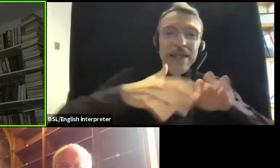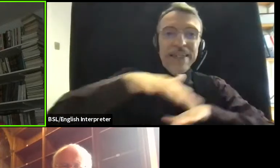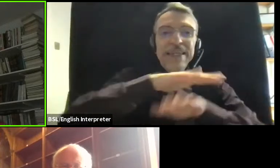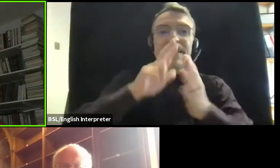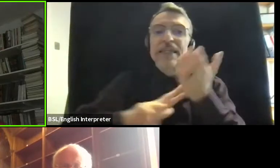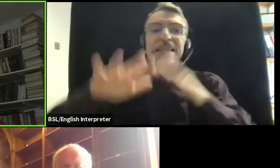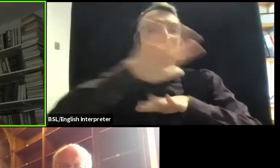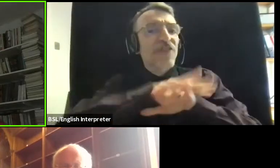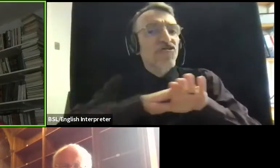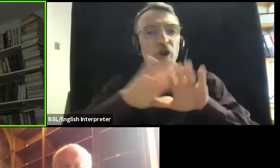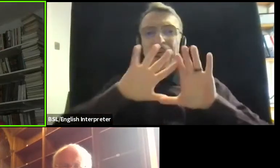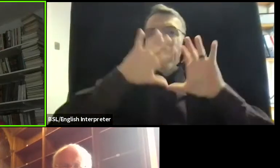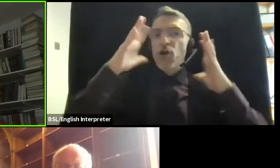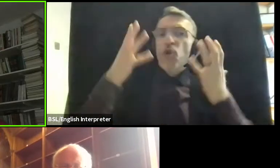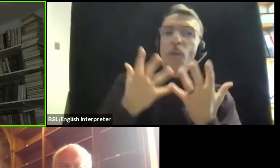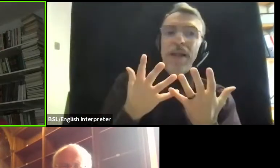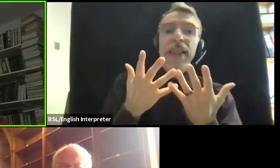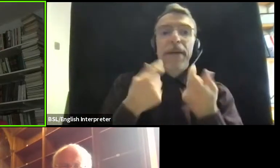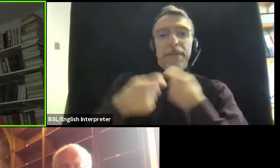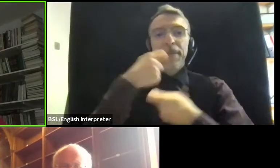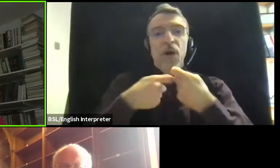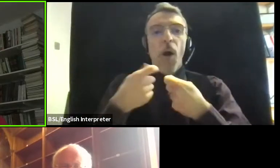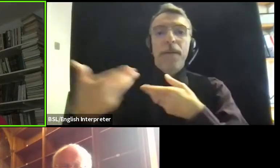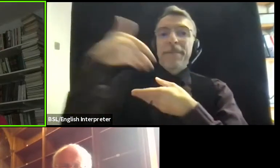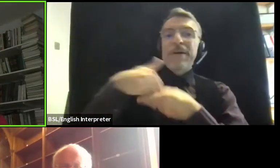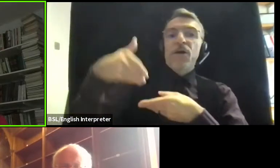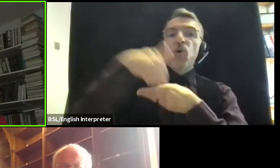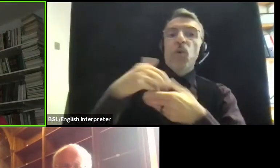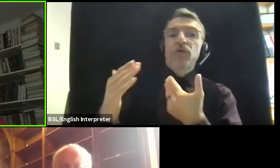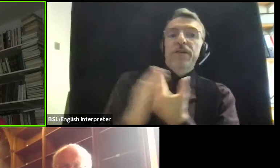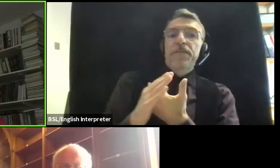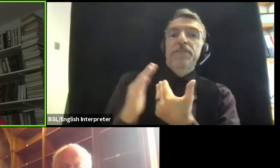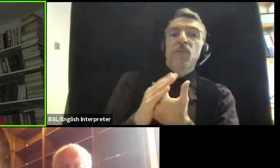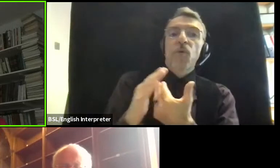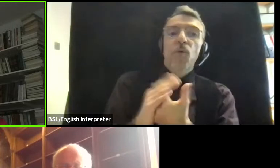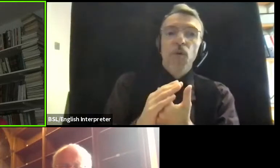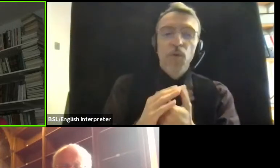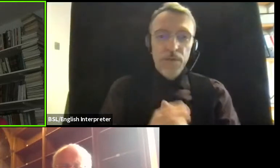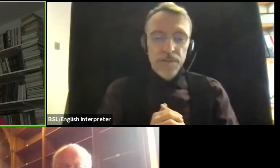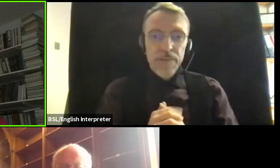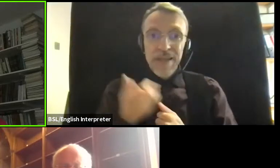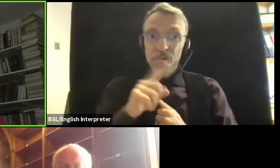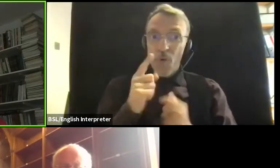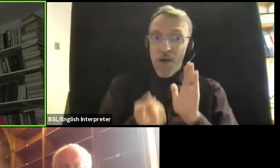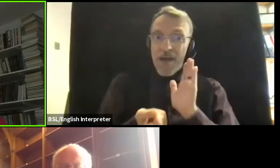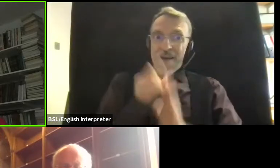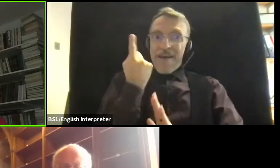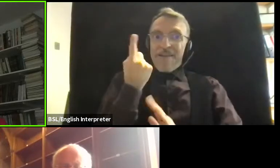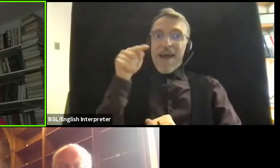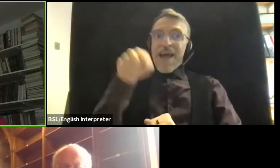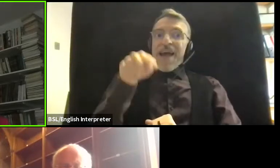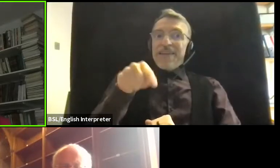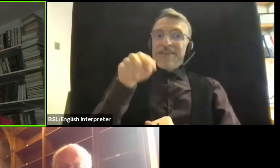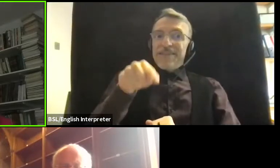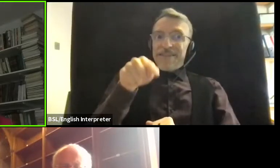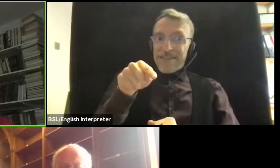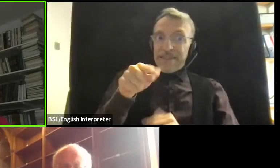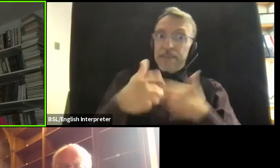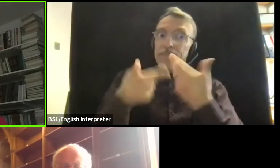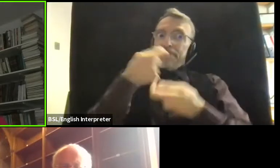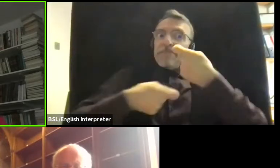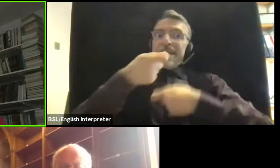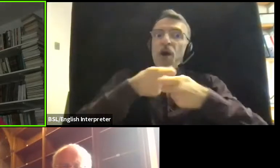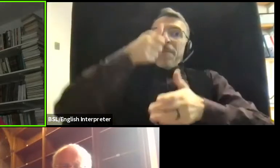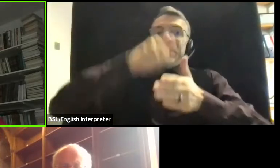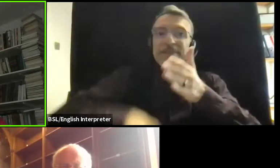or globally, more inclusive. So how, I think we see today's event as the beginning of a dialogue